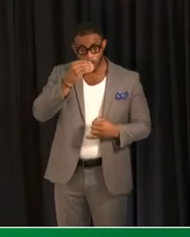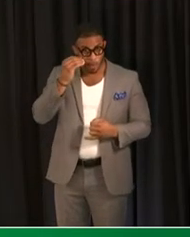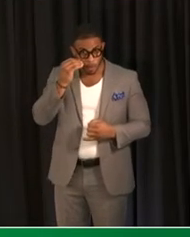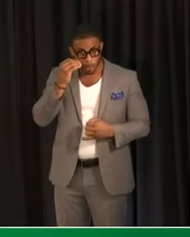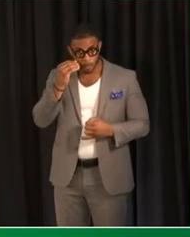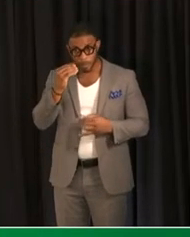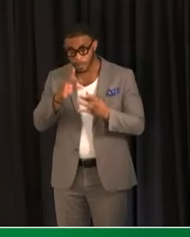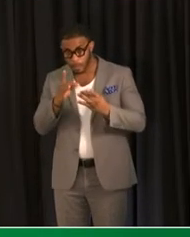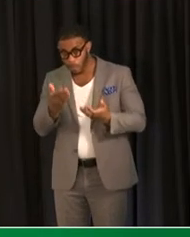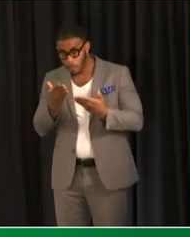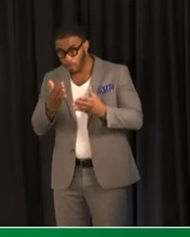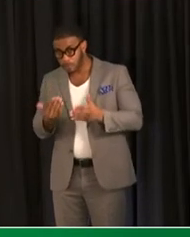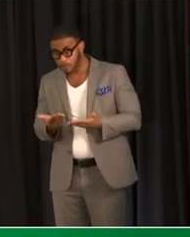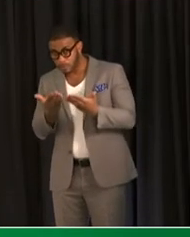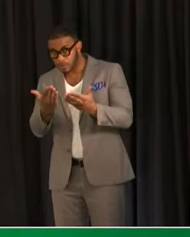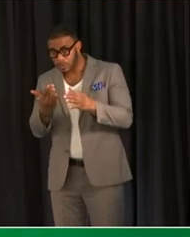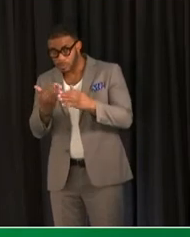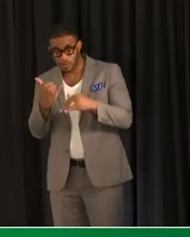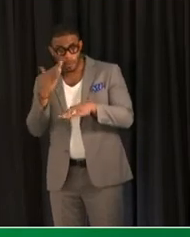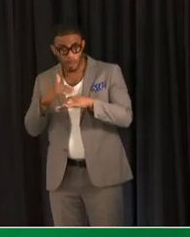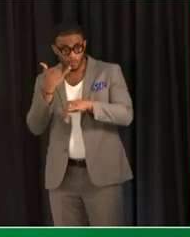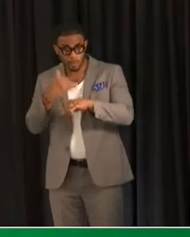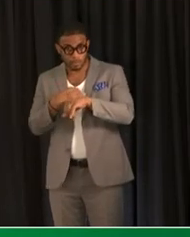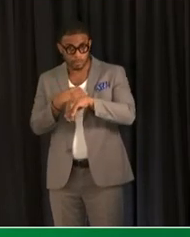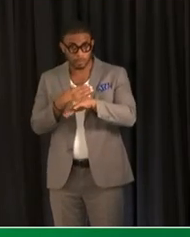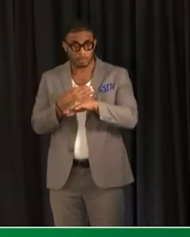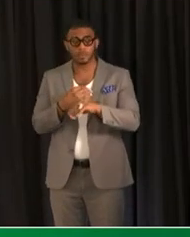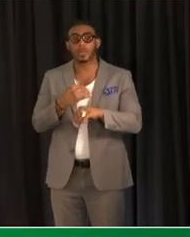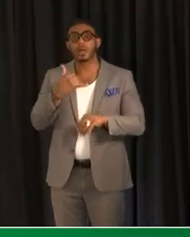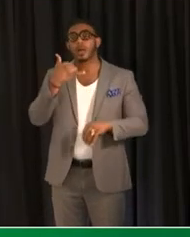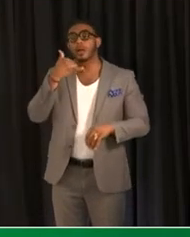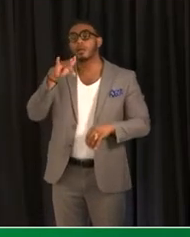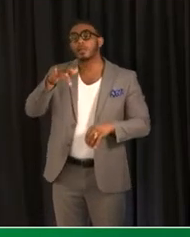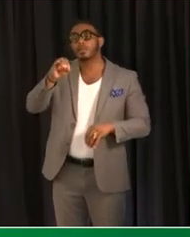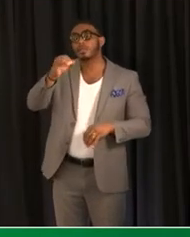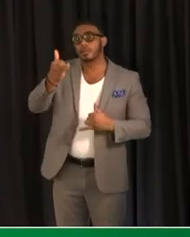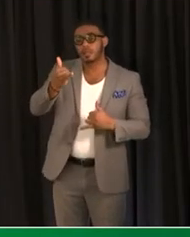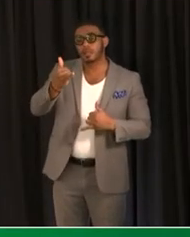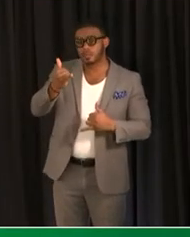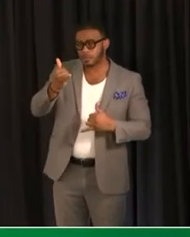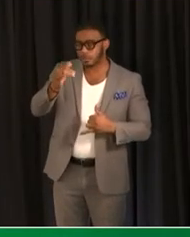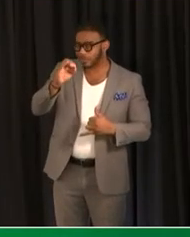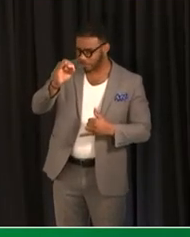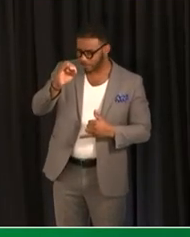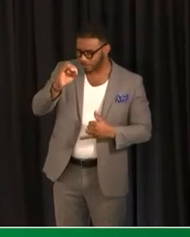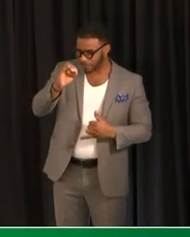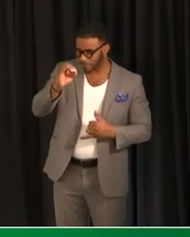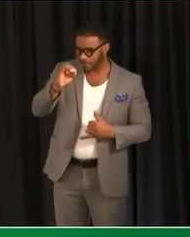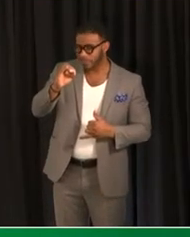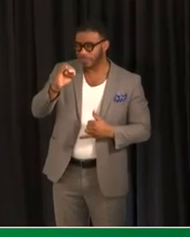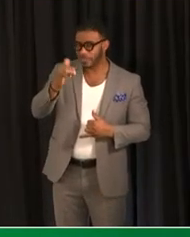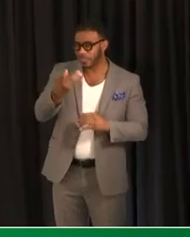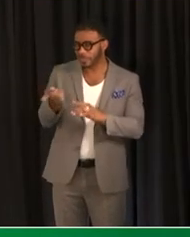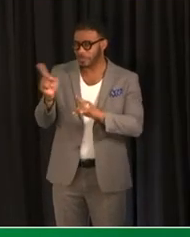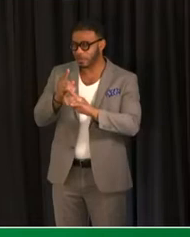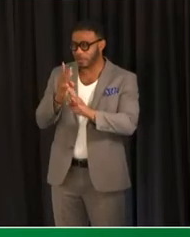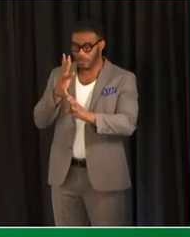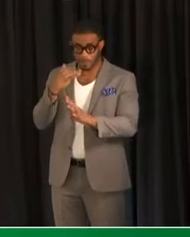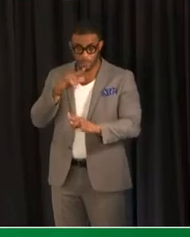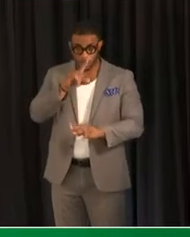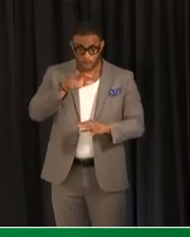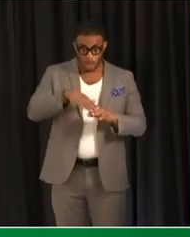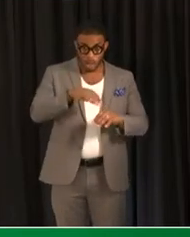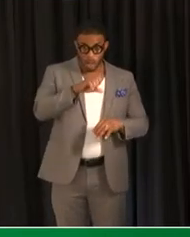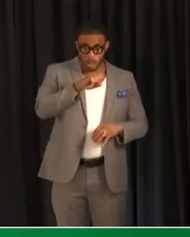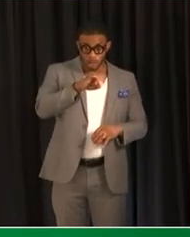question, comment, if you want to offer a suggestion, if you're on the phone line, you can press 0 now. Again, it's 0. And if you have